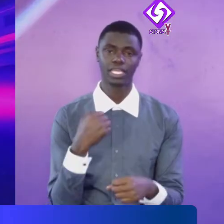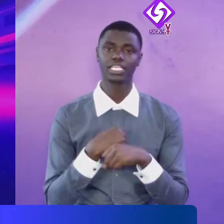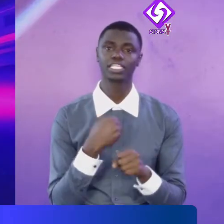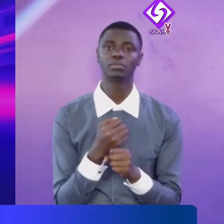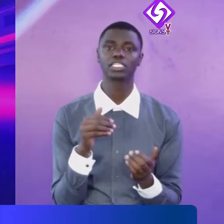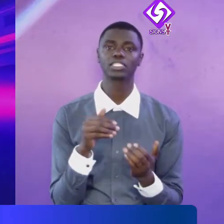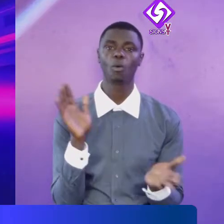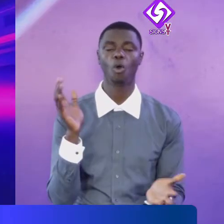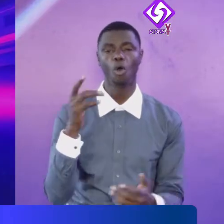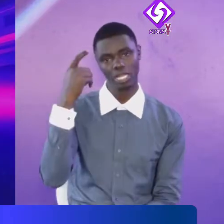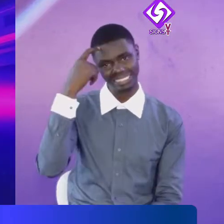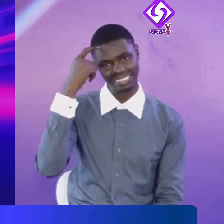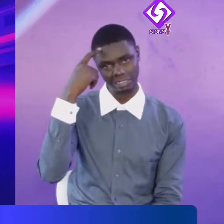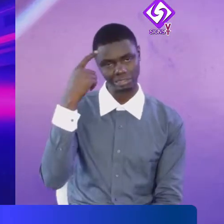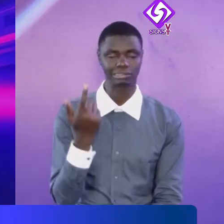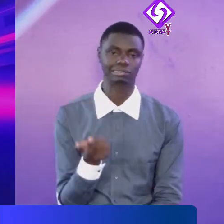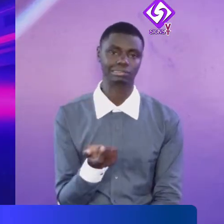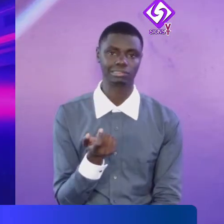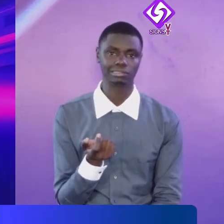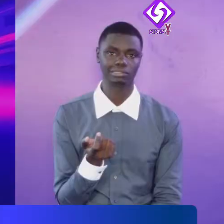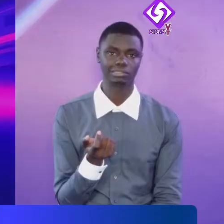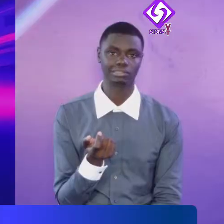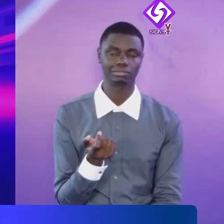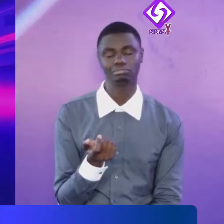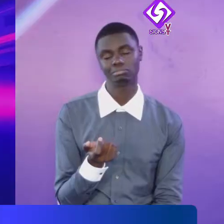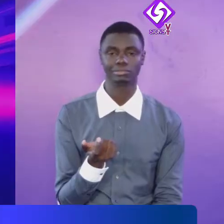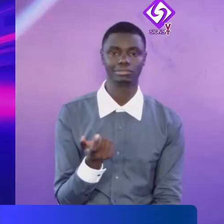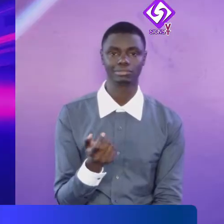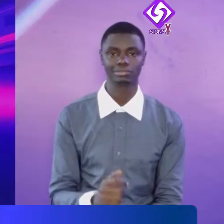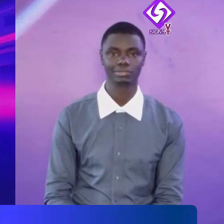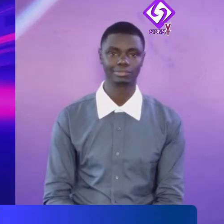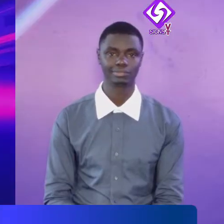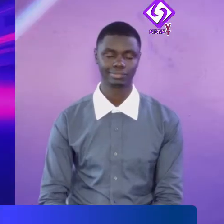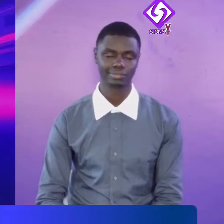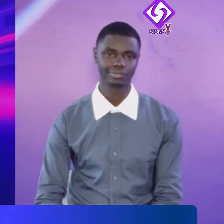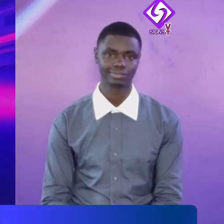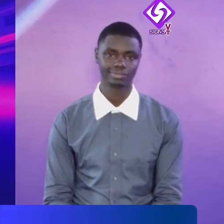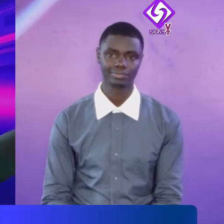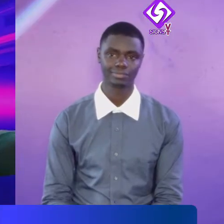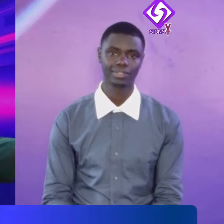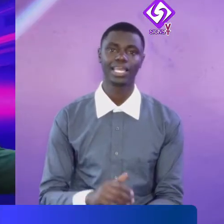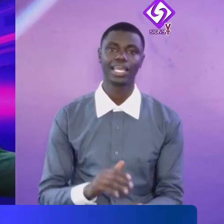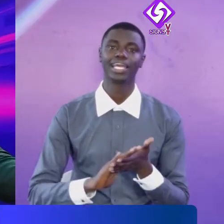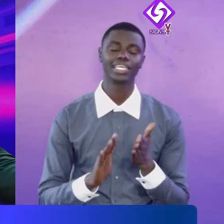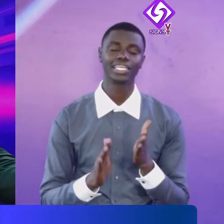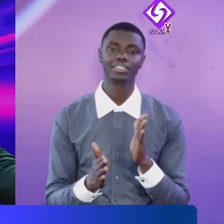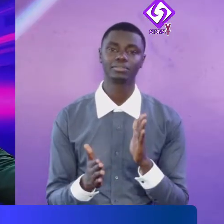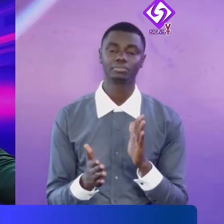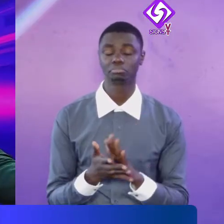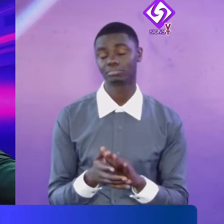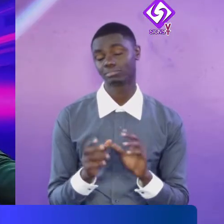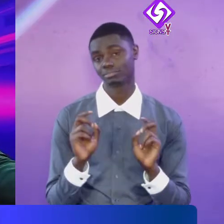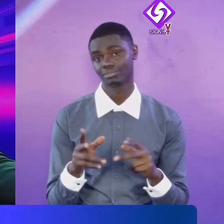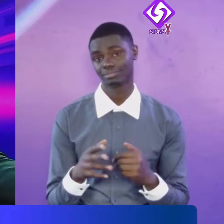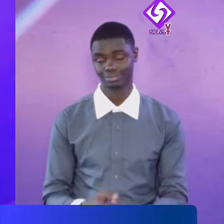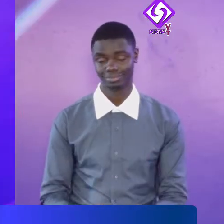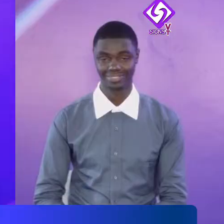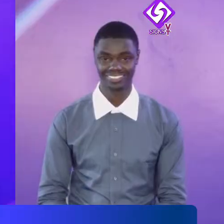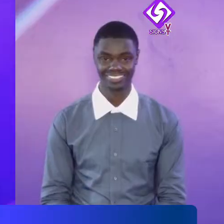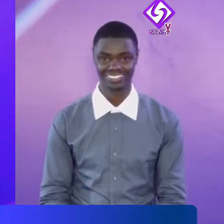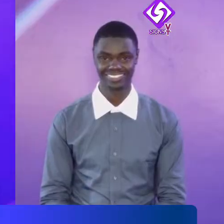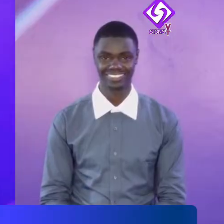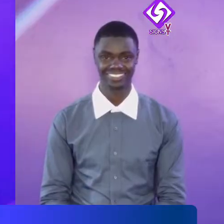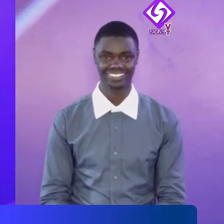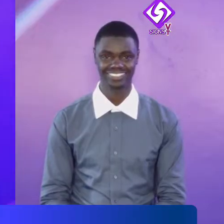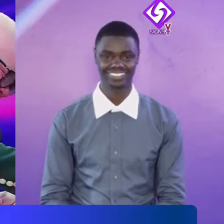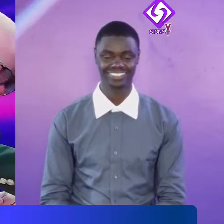creates more. I don't want to use the word sense, but it becomes palatable. Oh yeah.